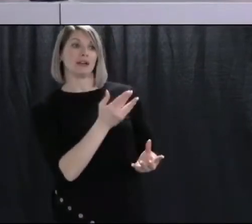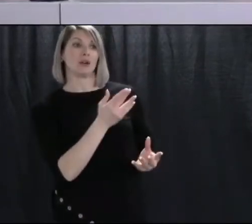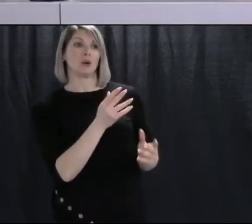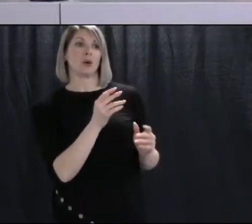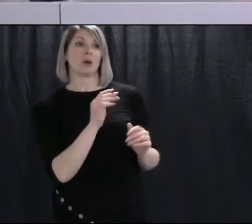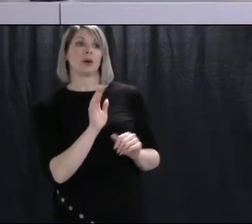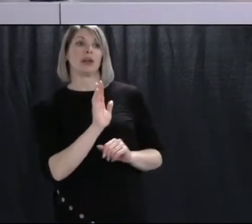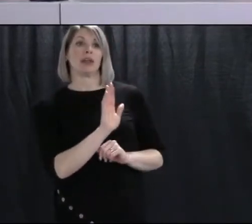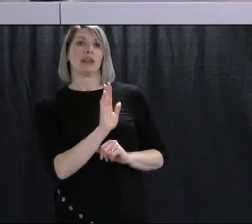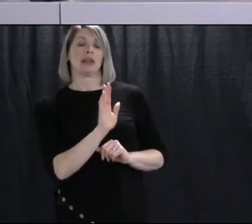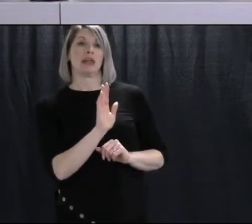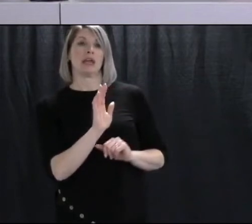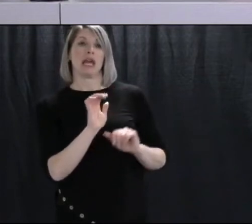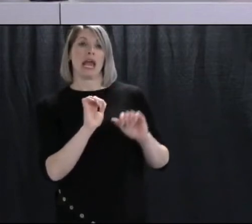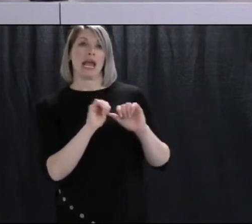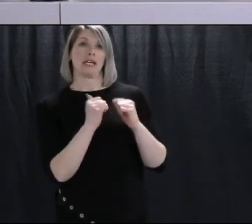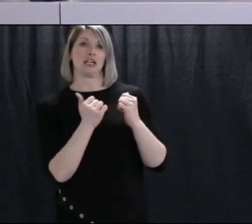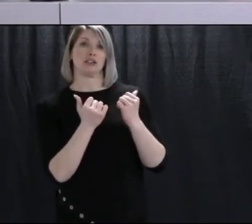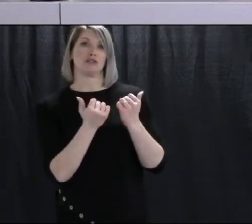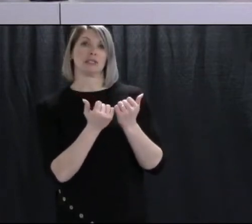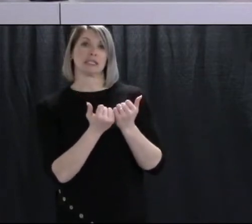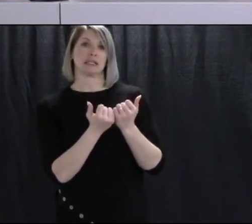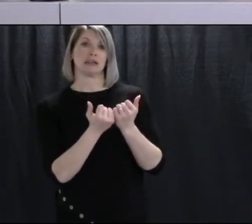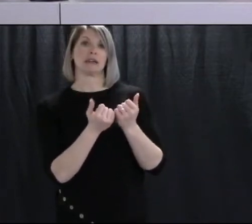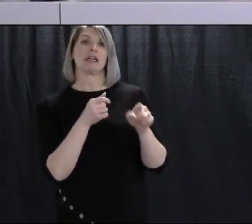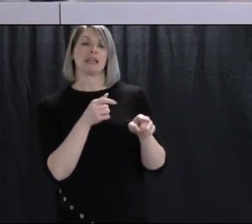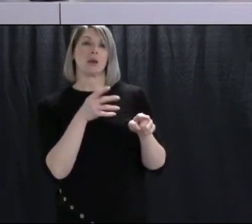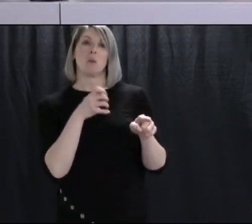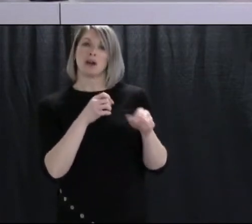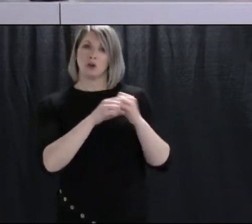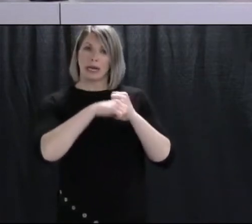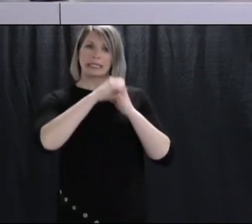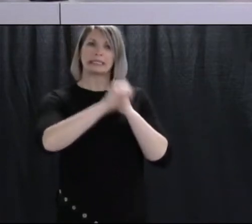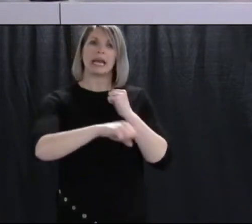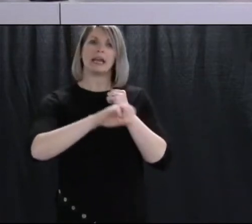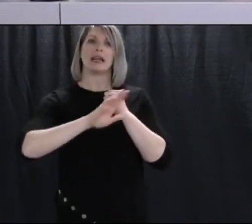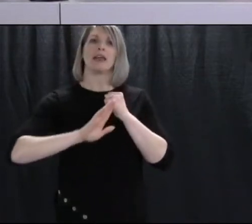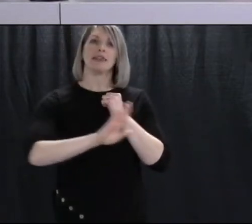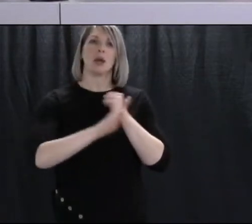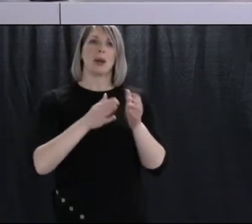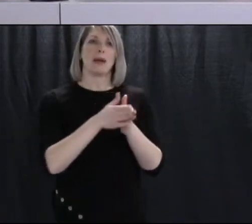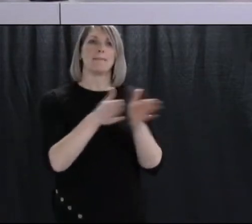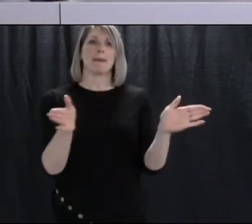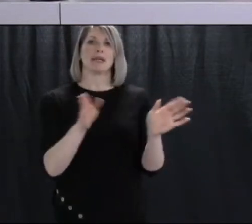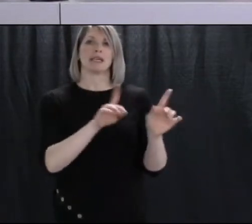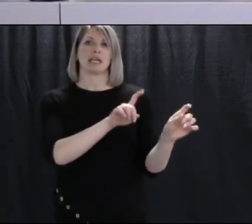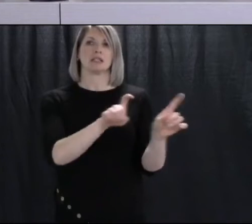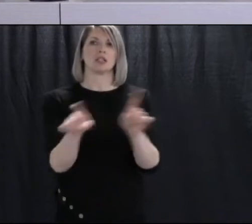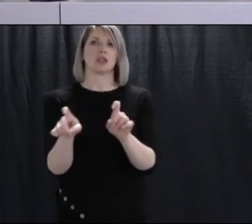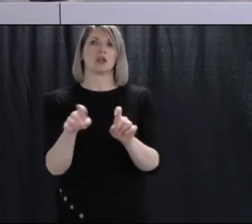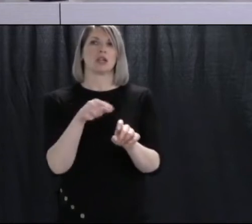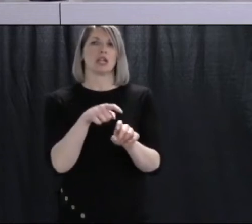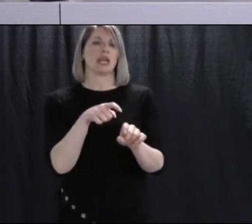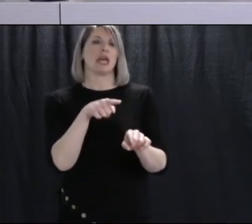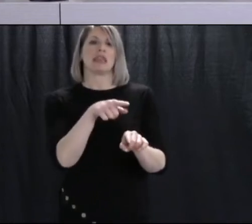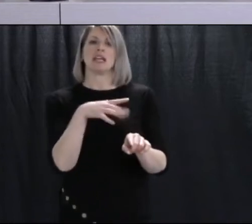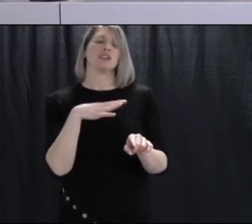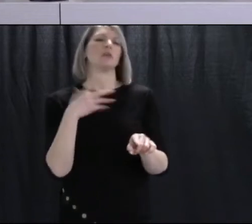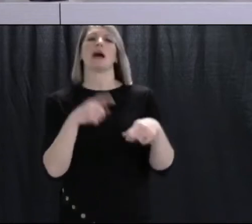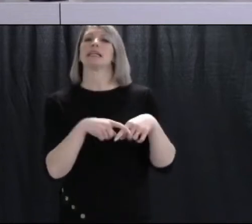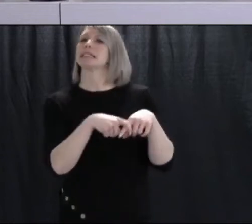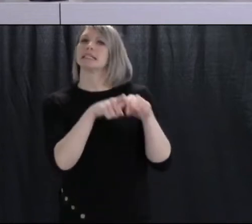agency won't suspend their public consultation. So my question to you is, I know it's a federal decision,